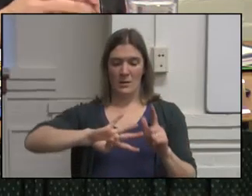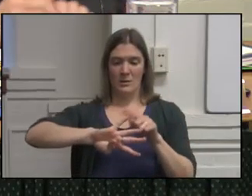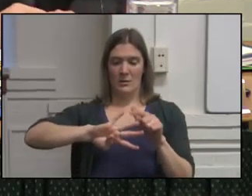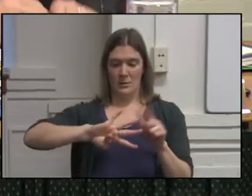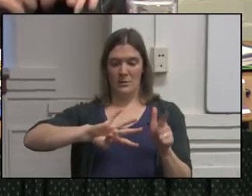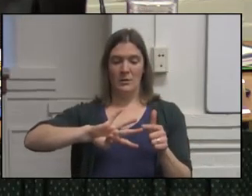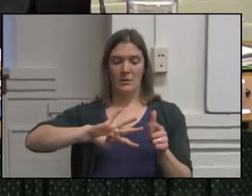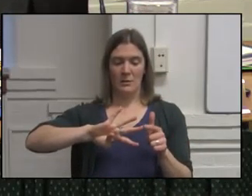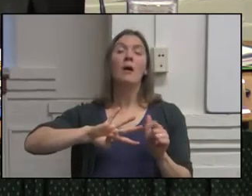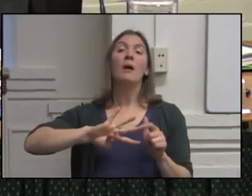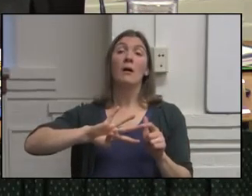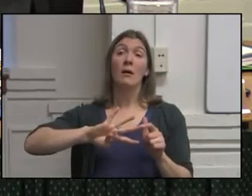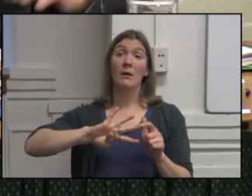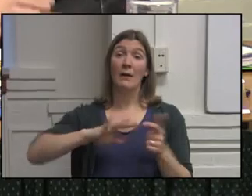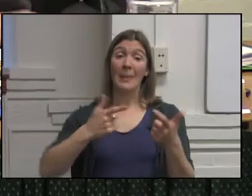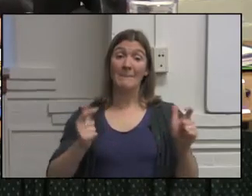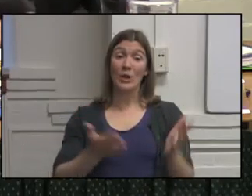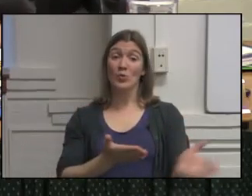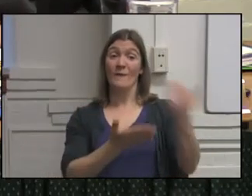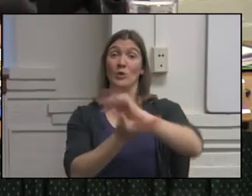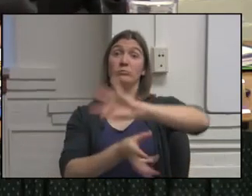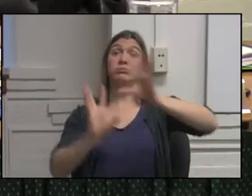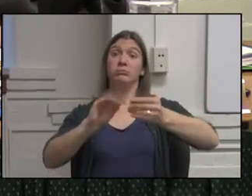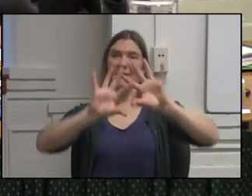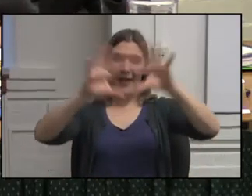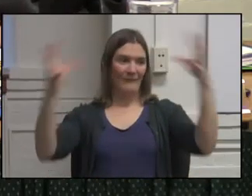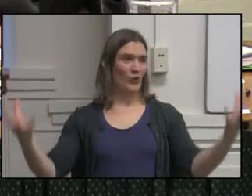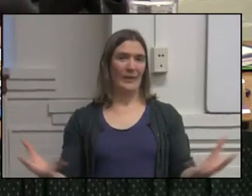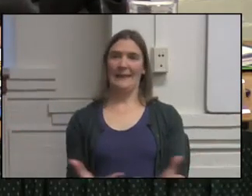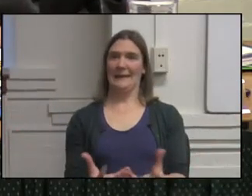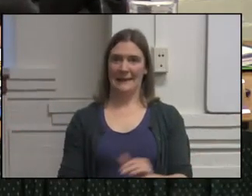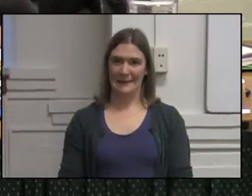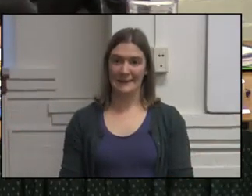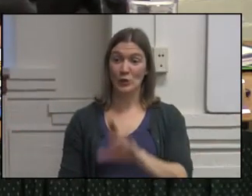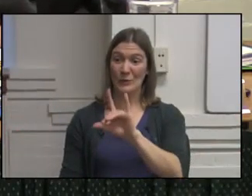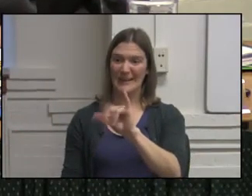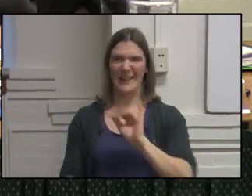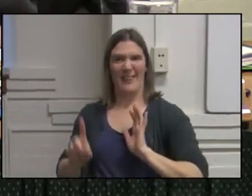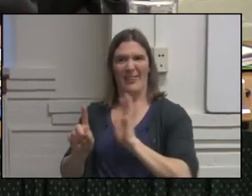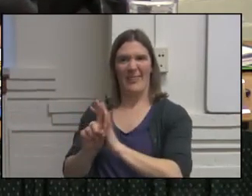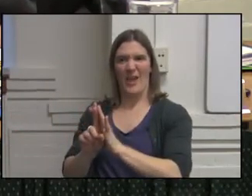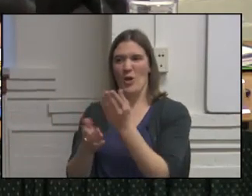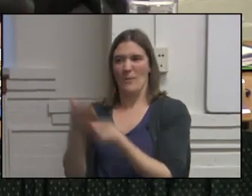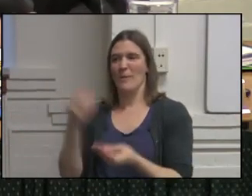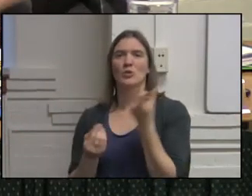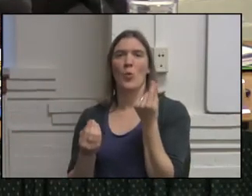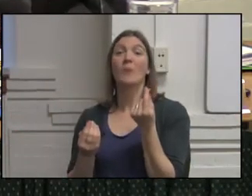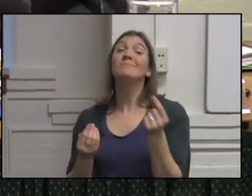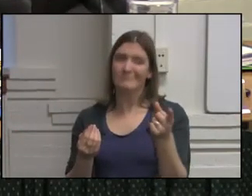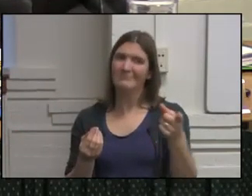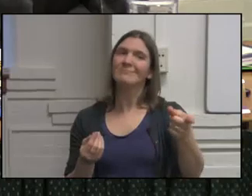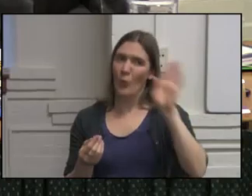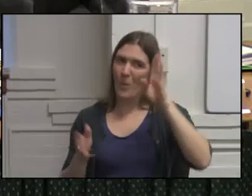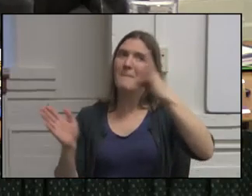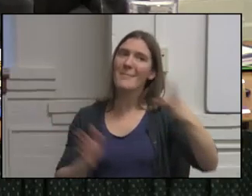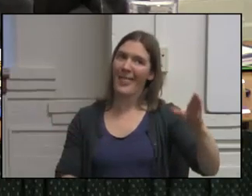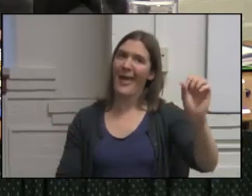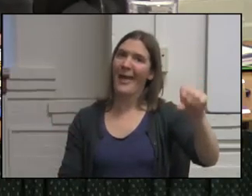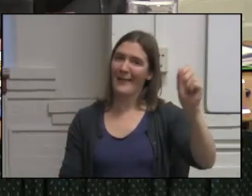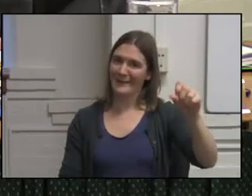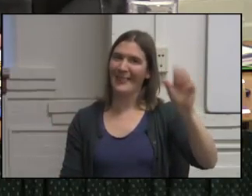then you also mentioned the sort of bigger review of the utilities fund. And in fact, yes, we do plan that. That was